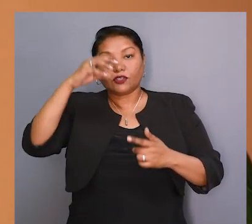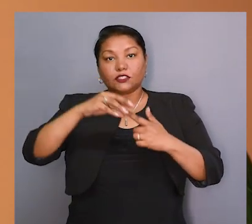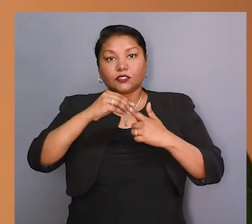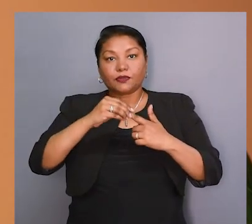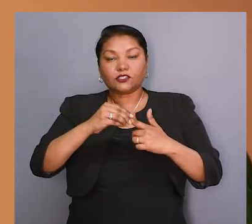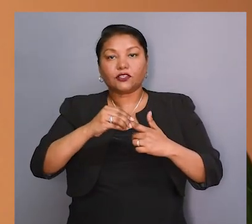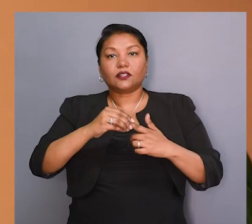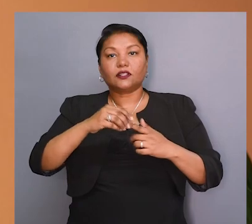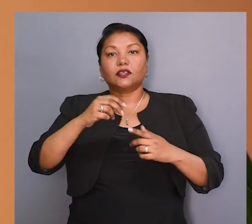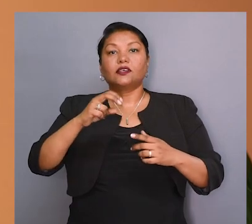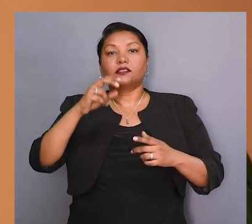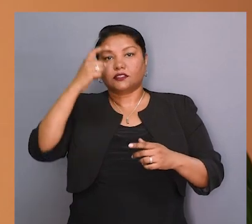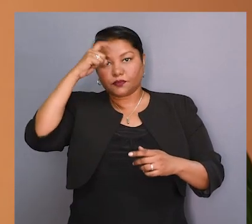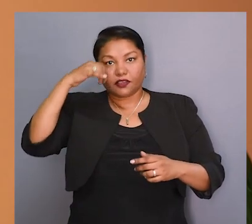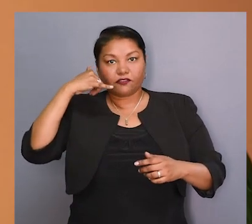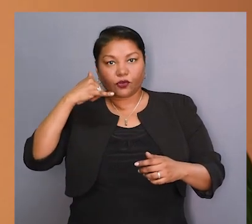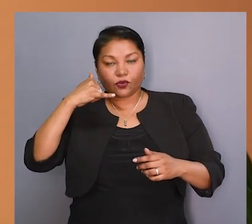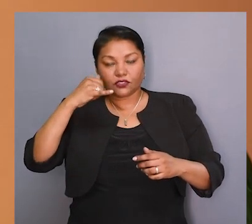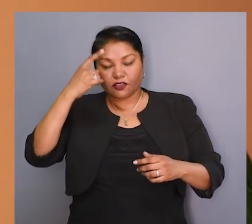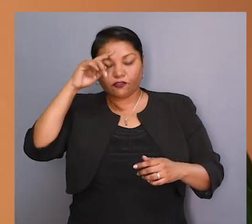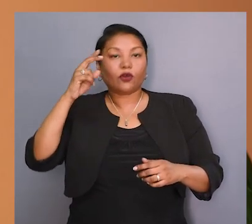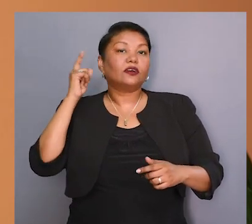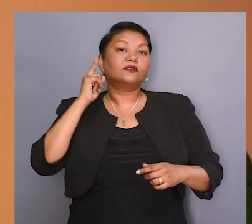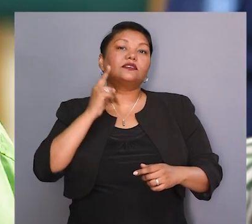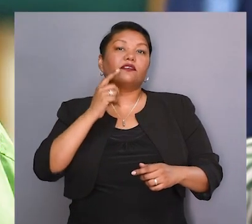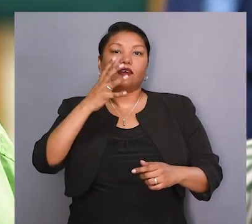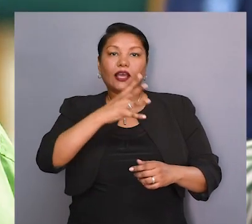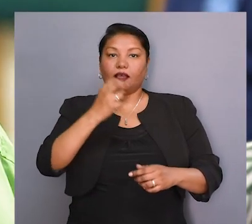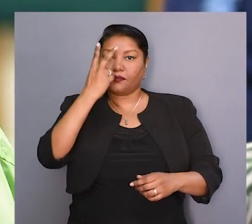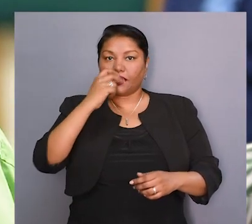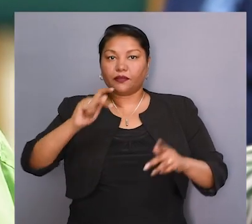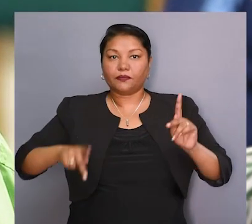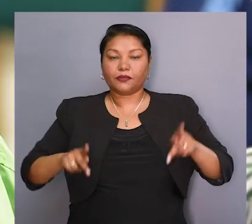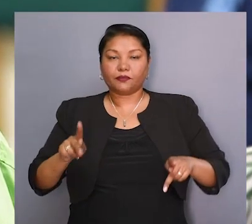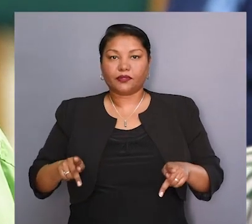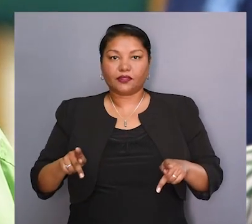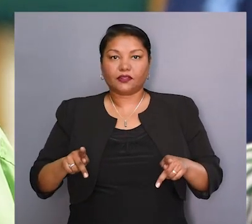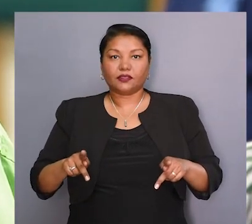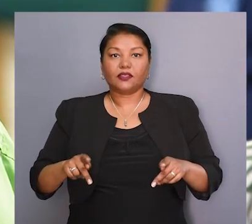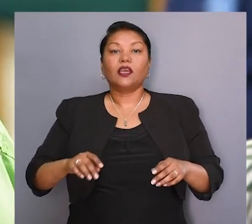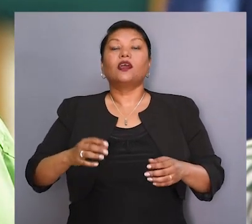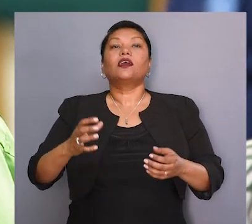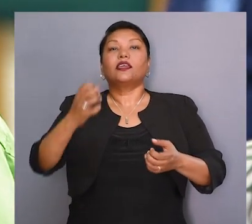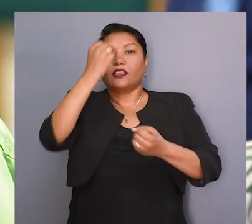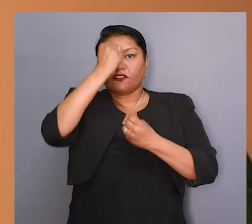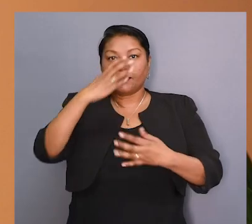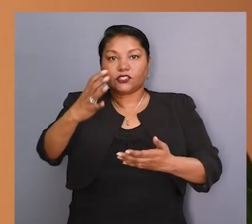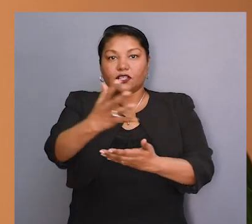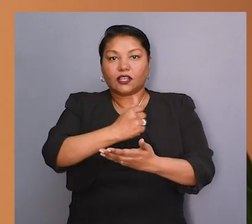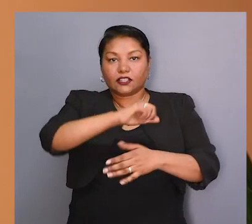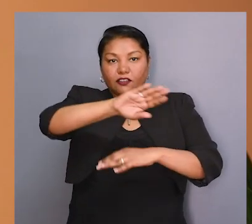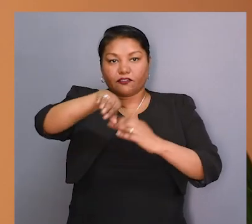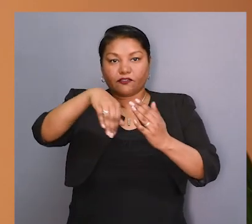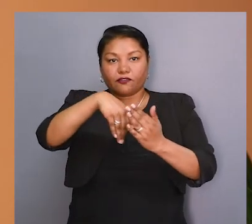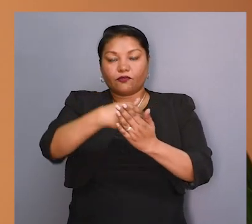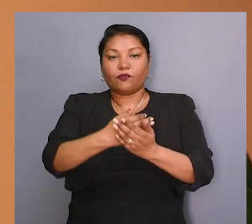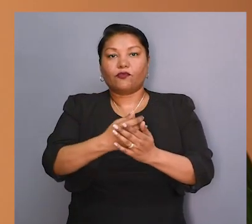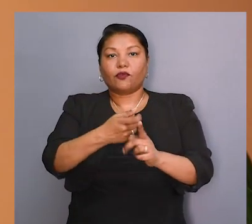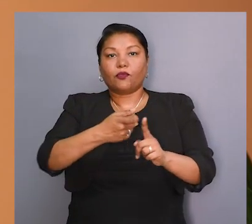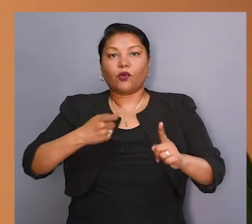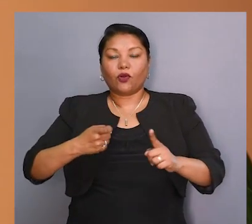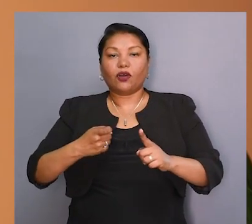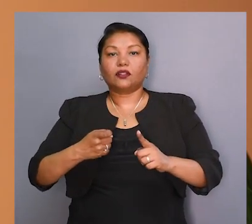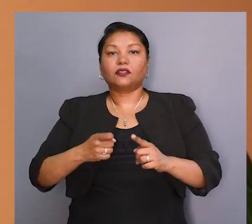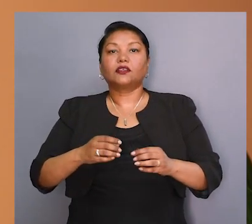the visual as well as the hearing impaired. Feedback from all relevant stakeholders will be solicited with a view